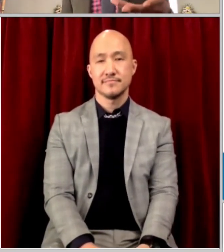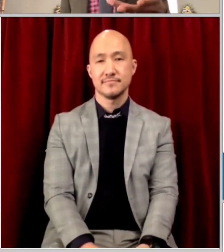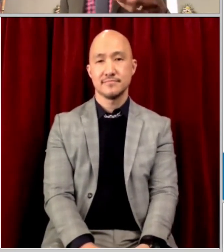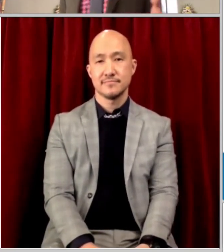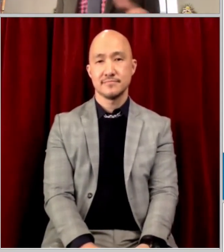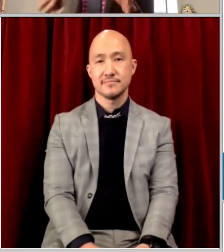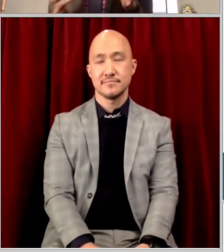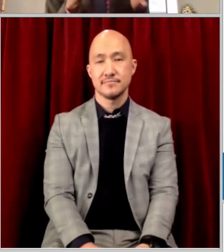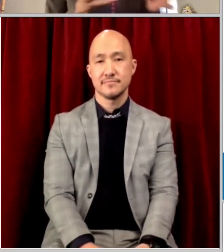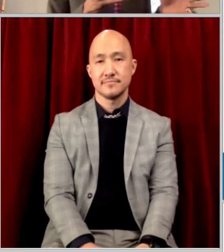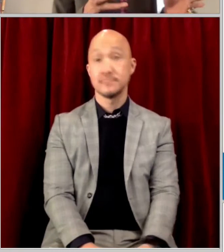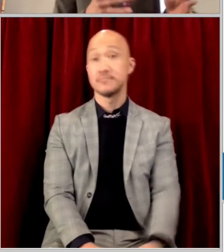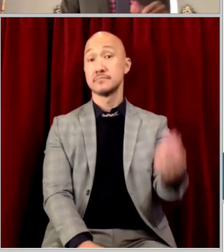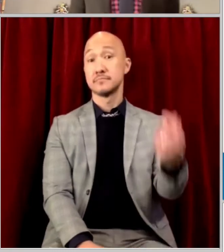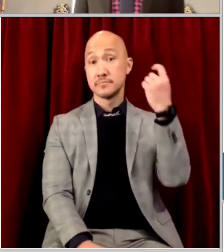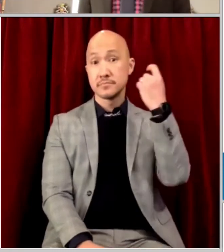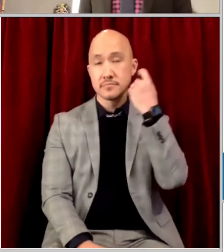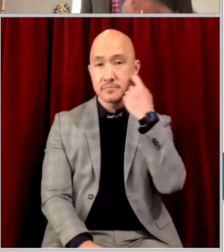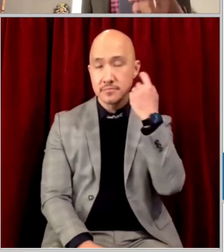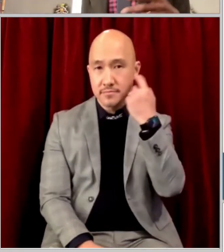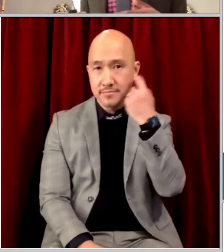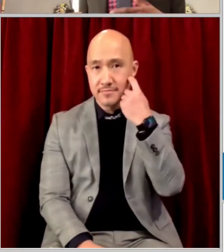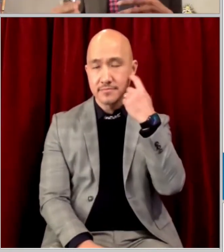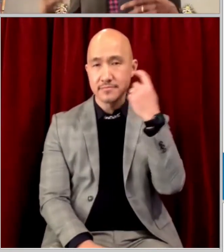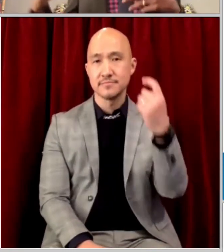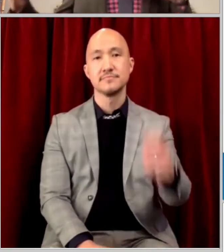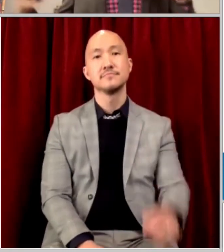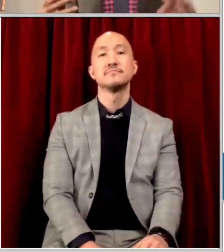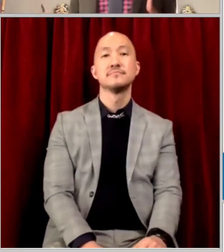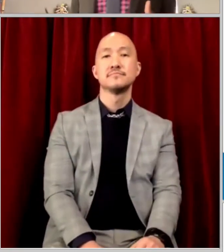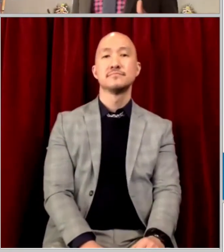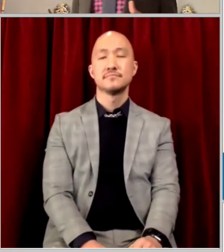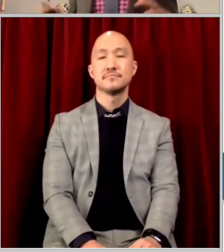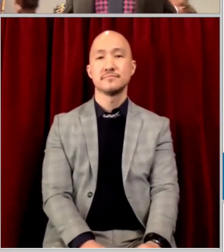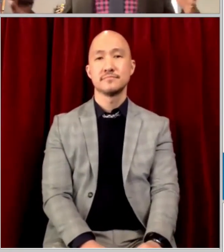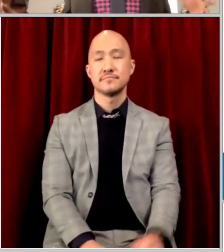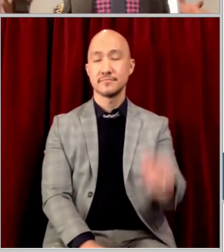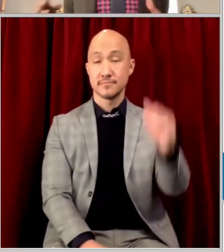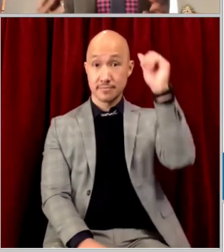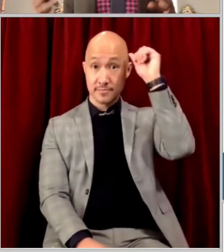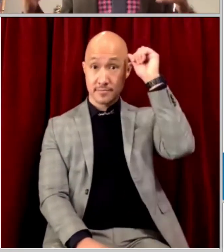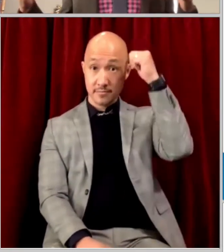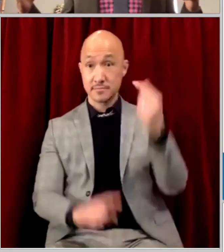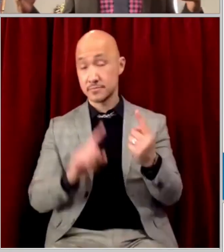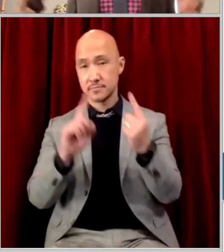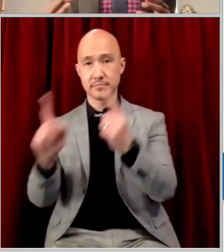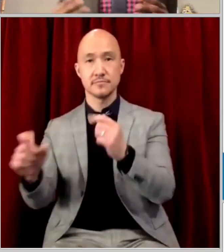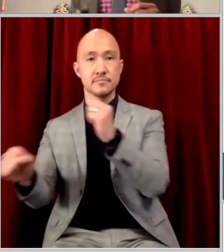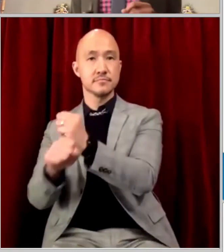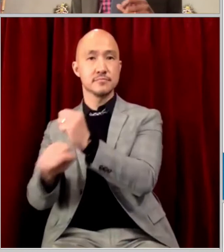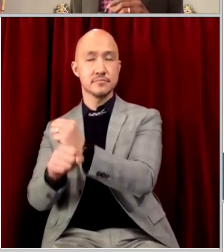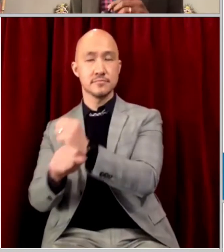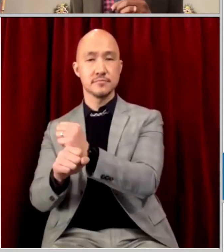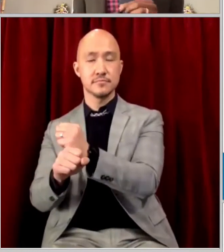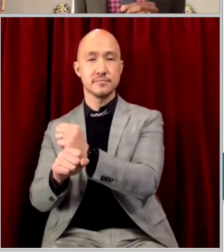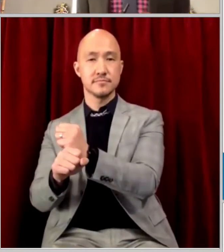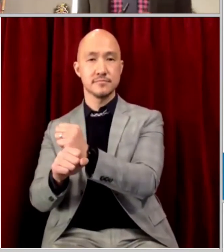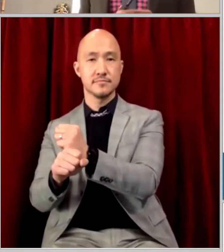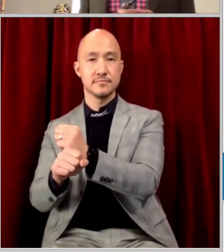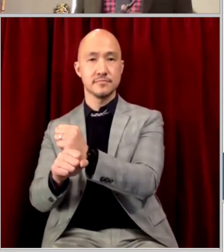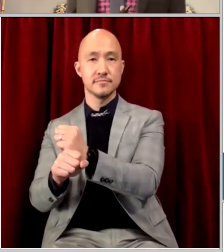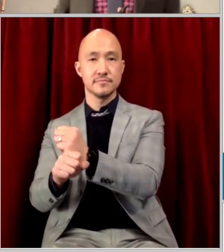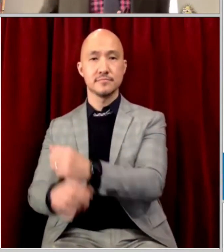Just recently, even in the last year or so, I remember being at work and someone decided,